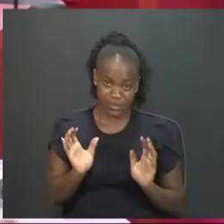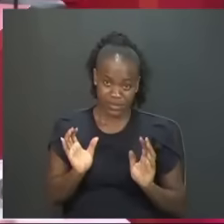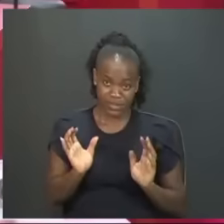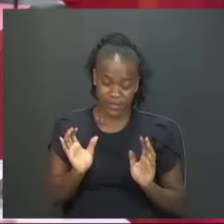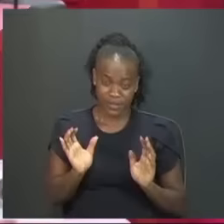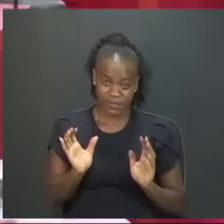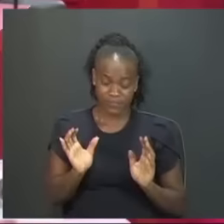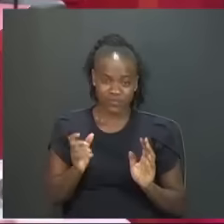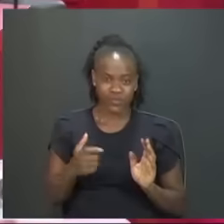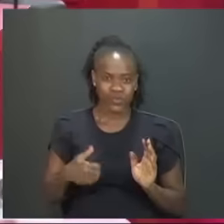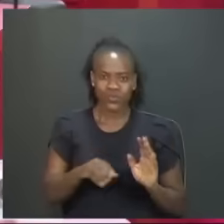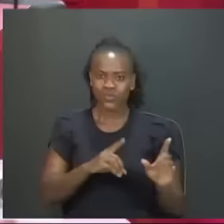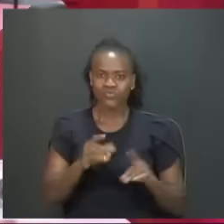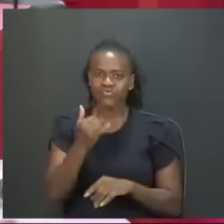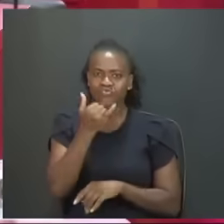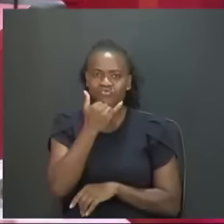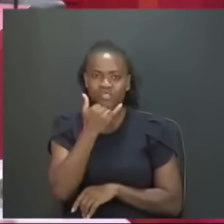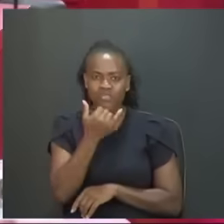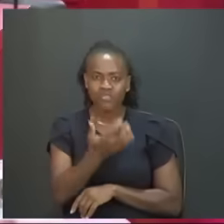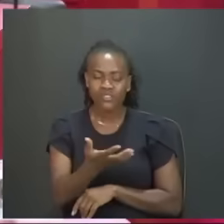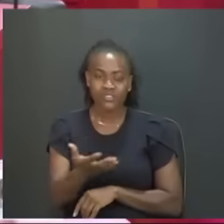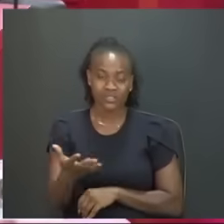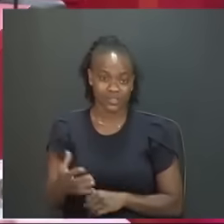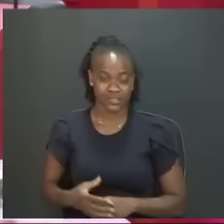We have been doing the wrong thing.